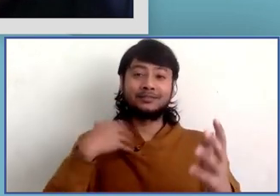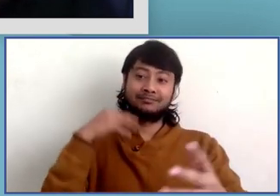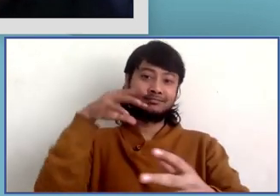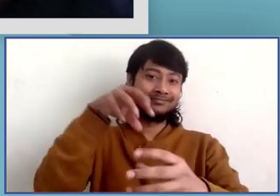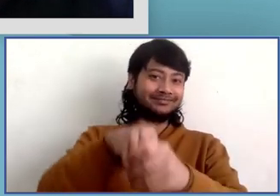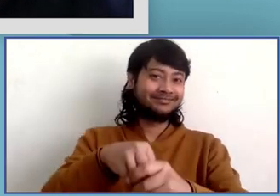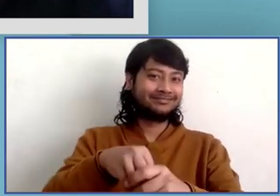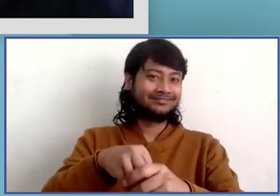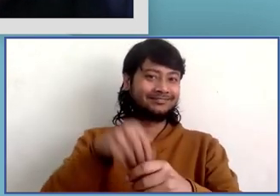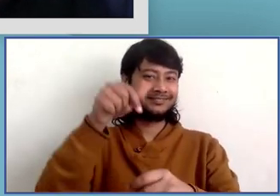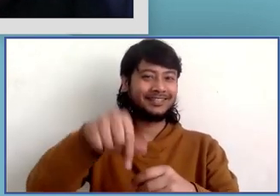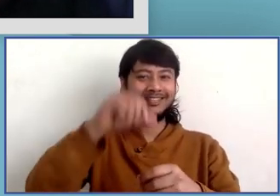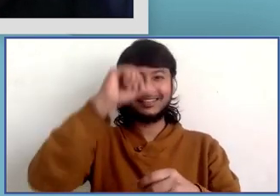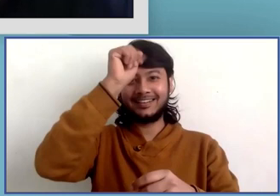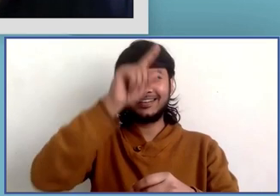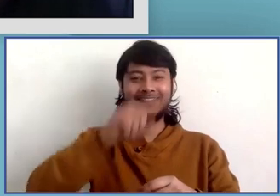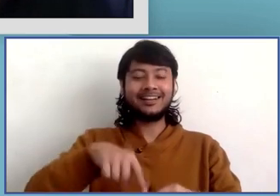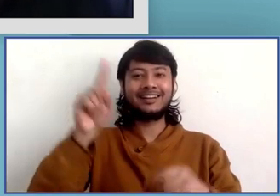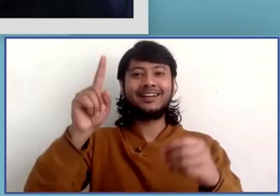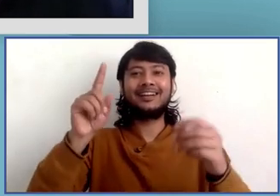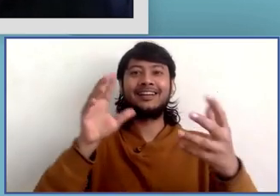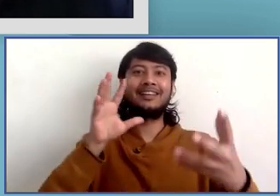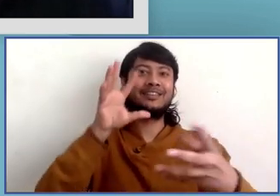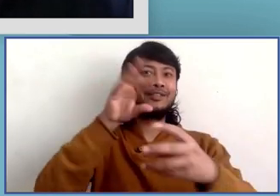India Inclusion Summit 2020